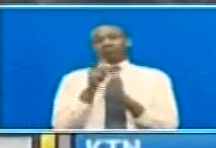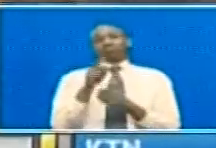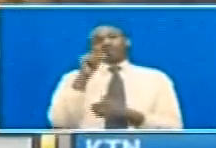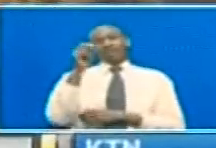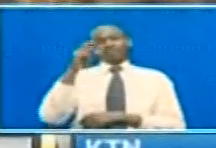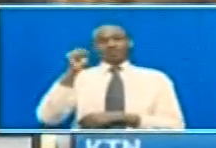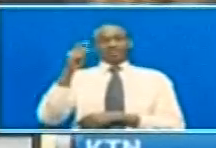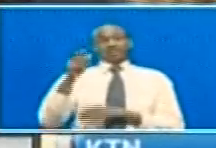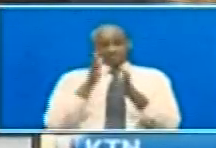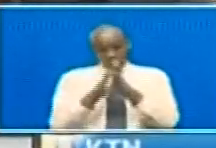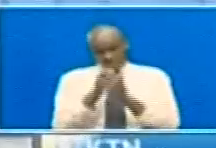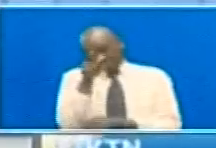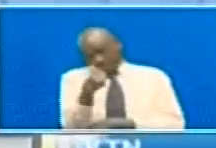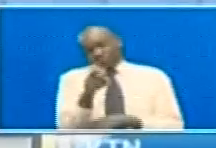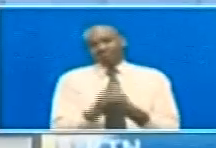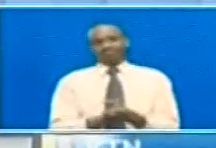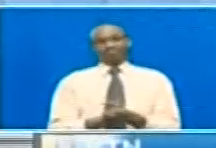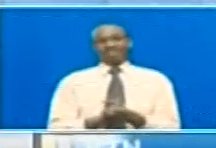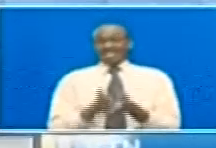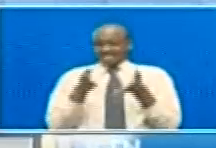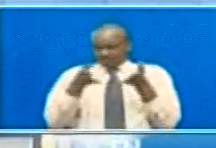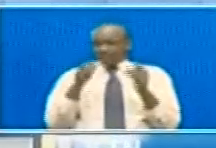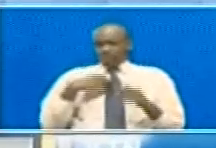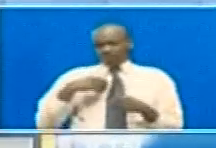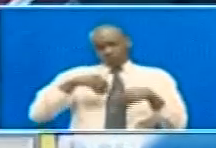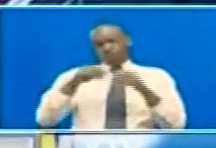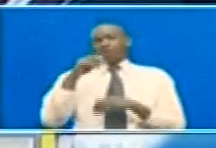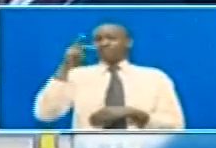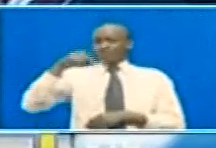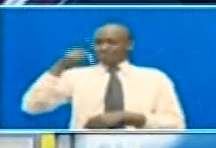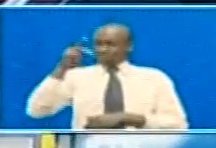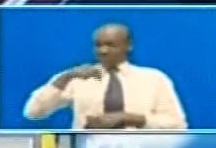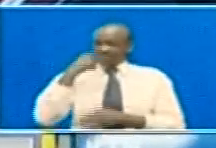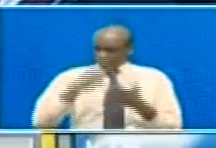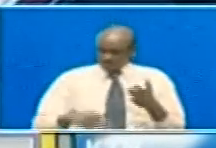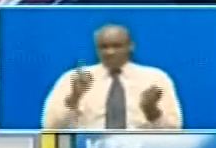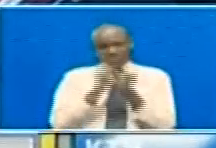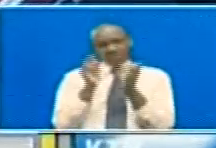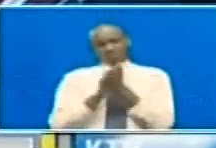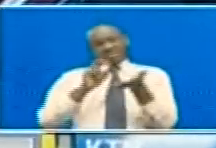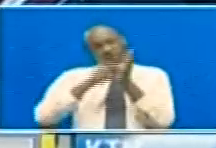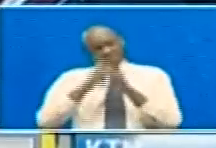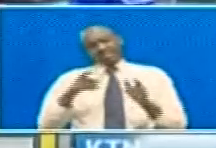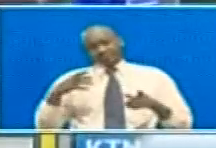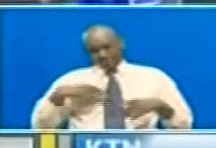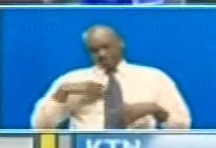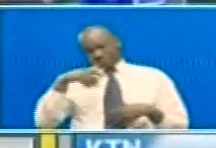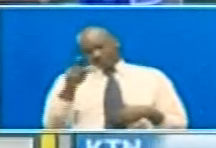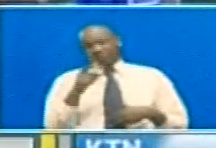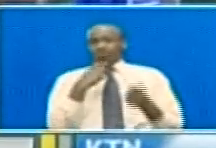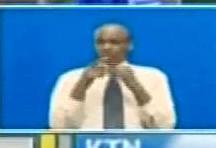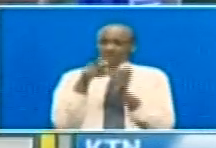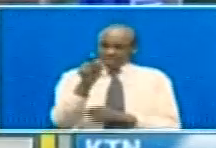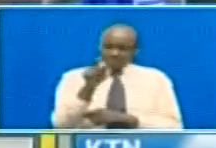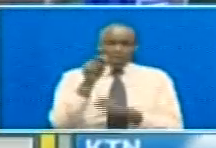LAPSET, among others. In line with PPPs, the government met with contractors to chart the way forward in its agenda to bridge